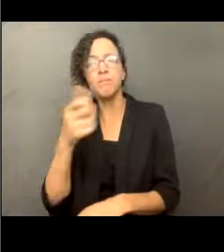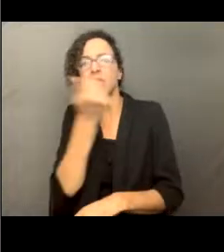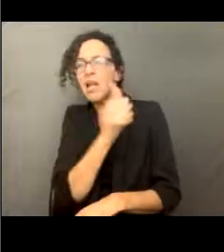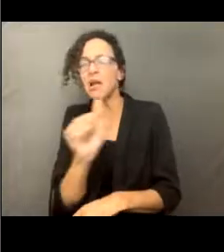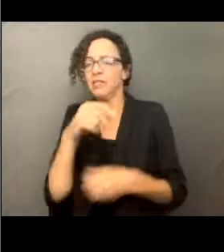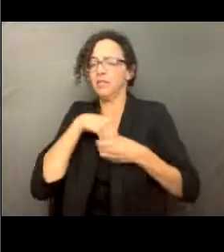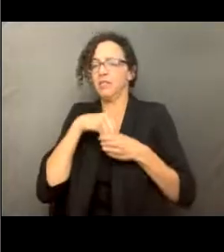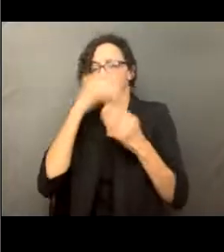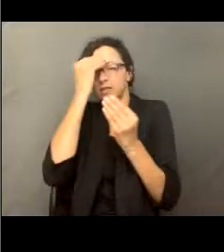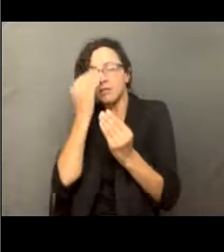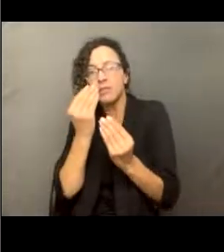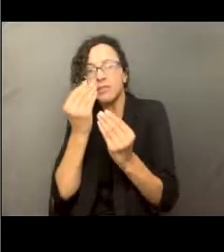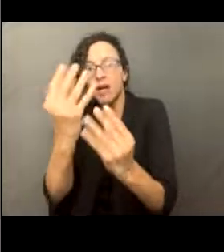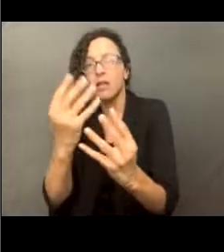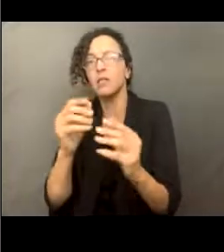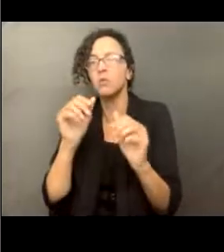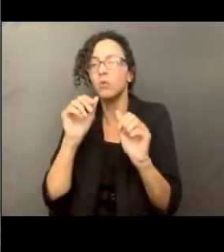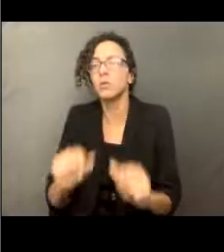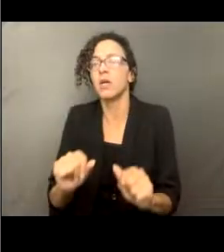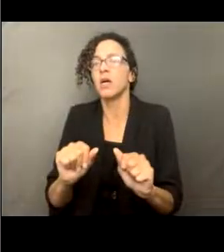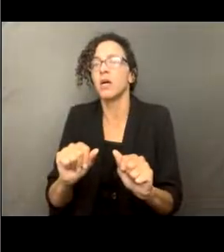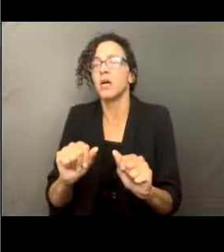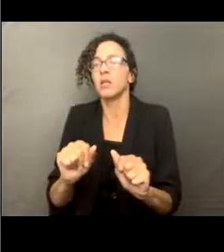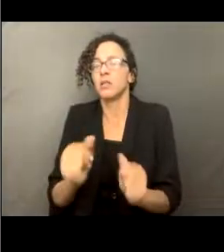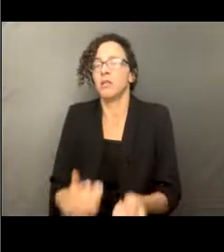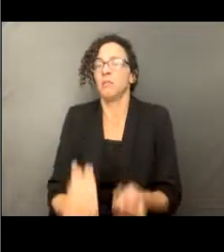could provide in terms of how you're going to select ex